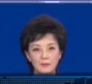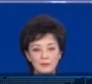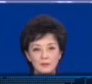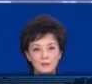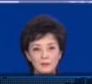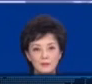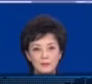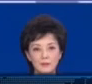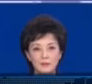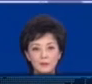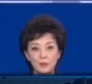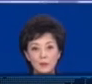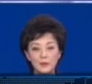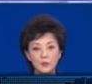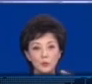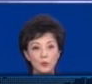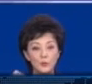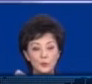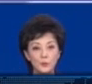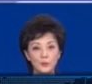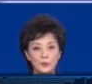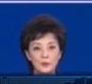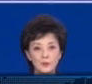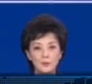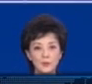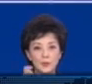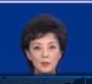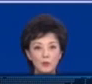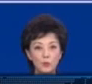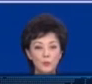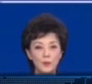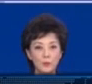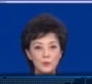supplies. With joint efforts, as of now,